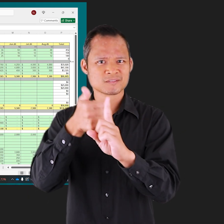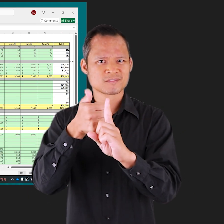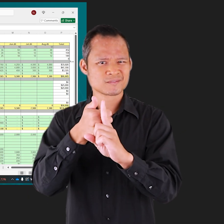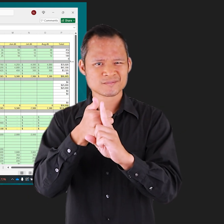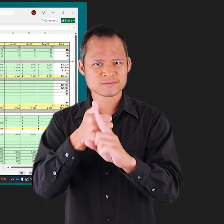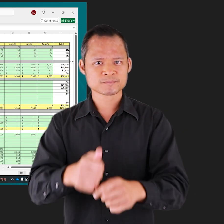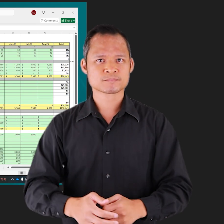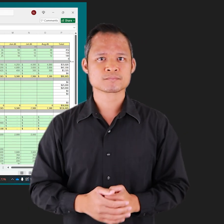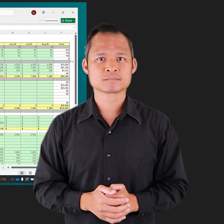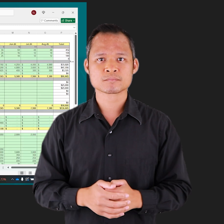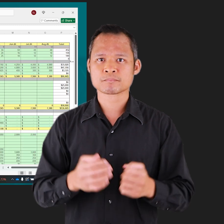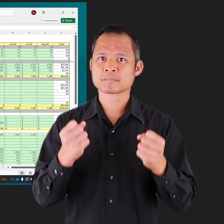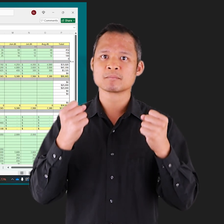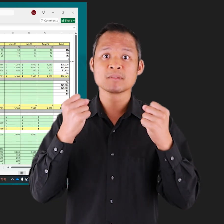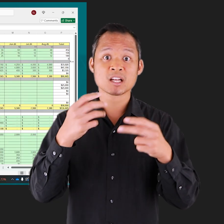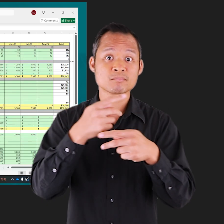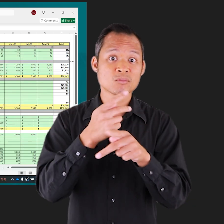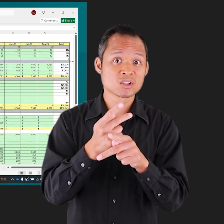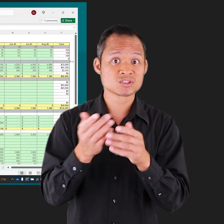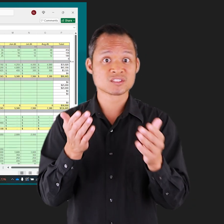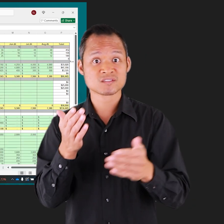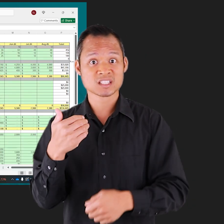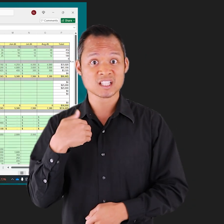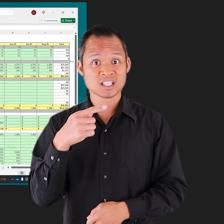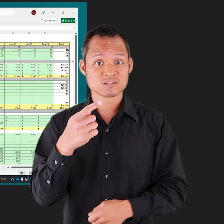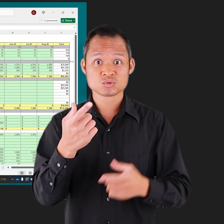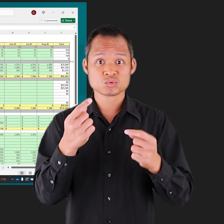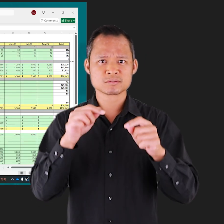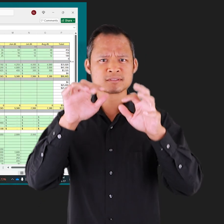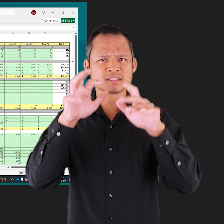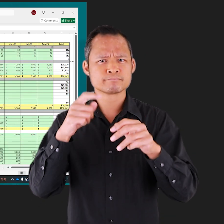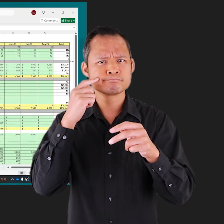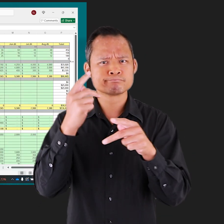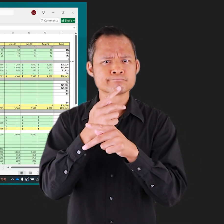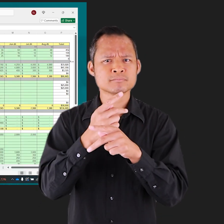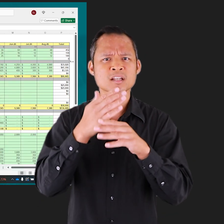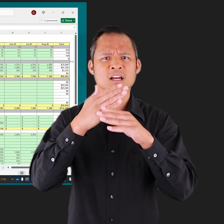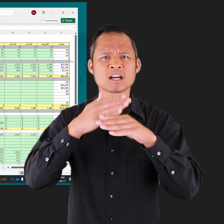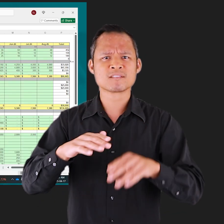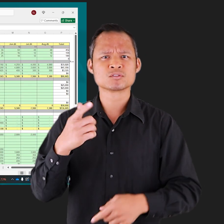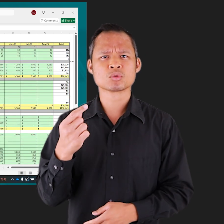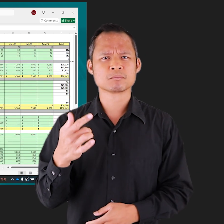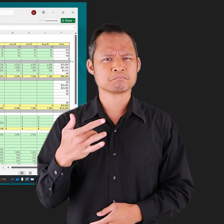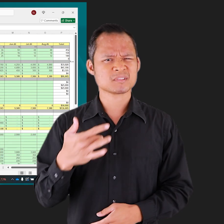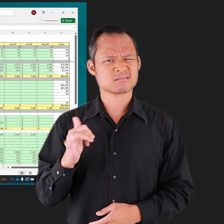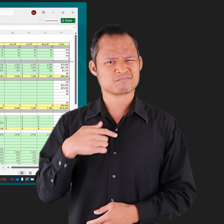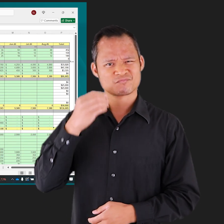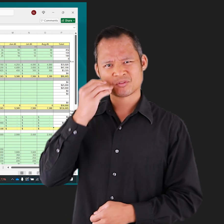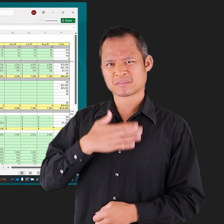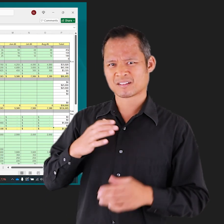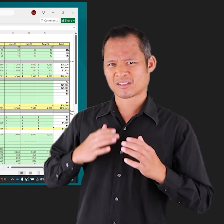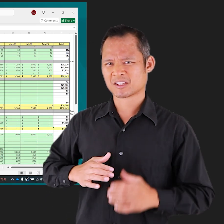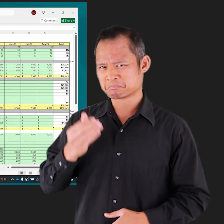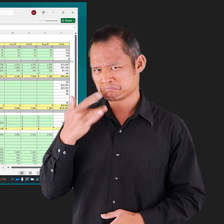and subtract every month manually. If you have many products or services, you will either need to group them or come up